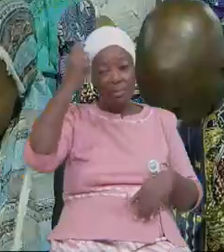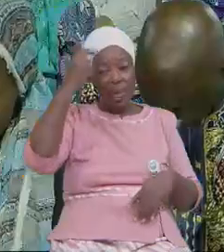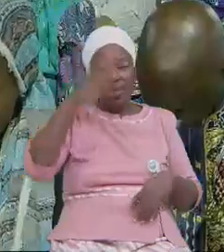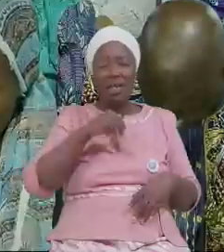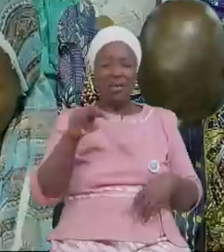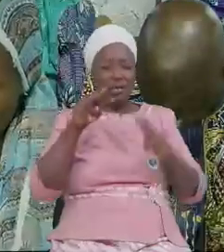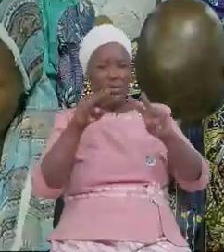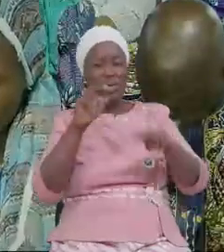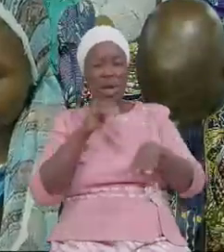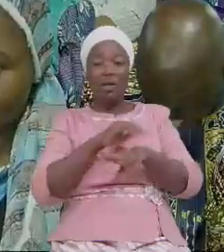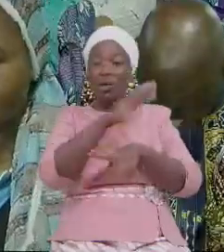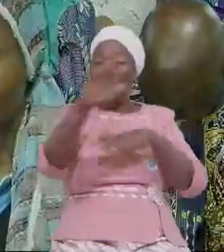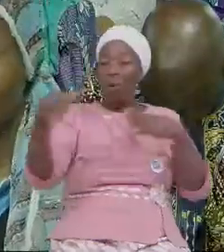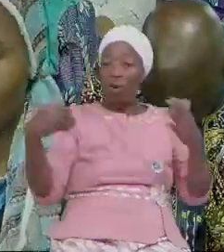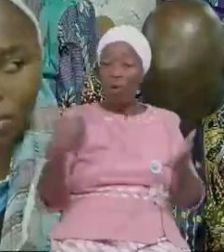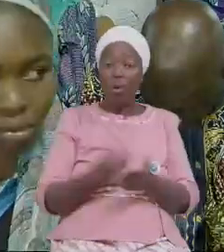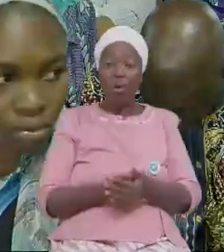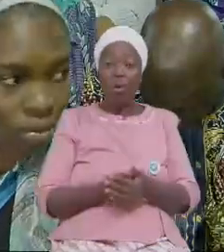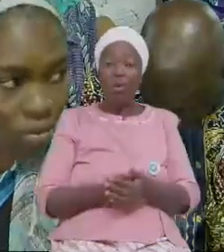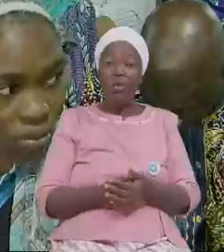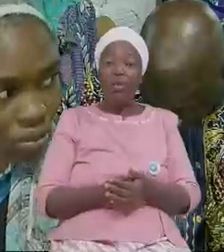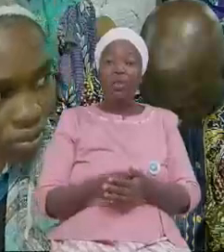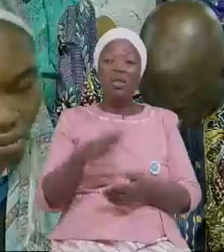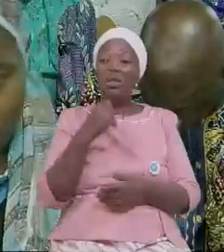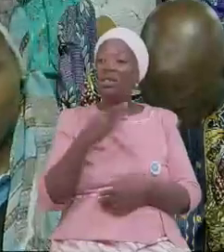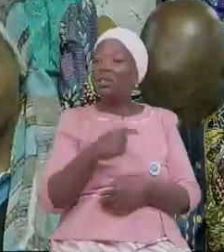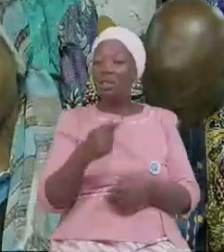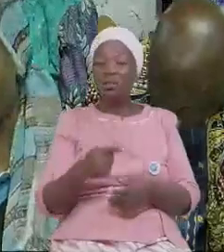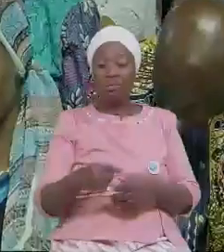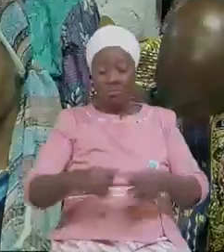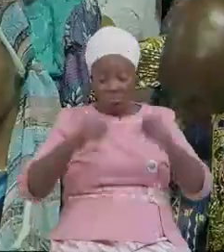all his dependencies, all he